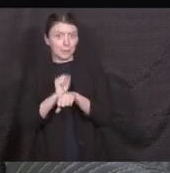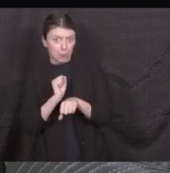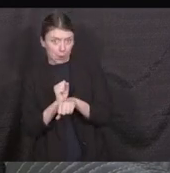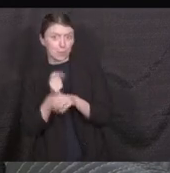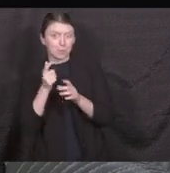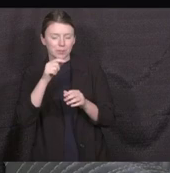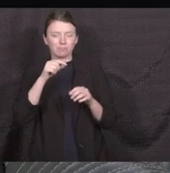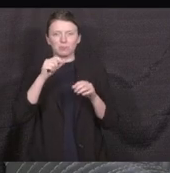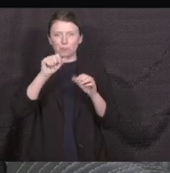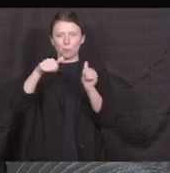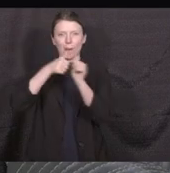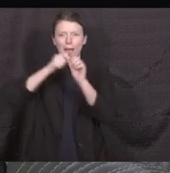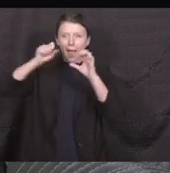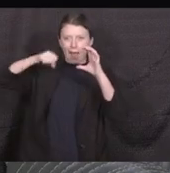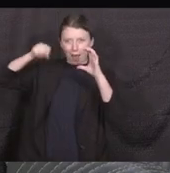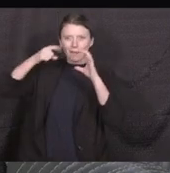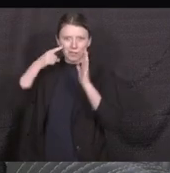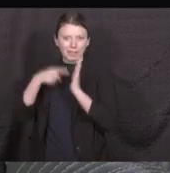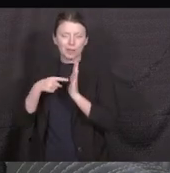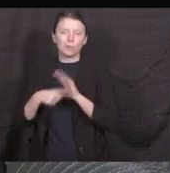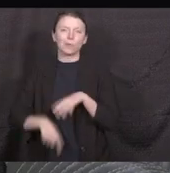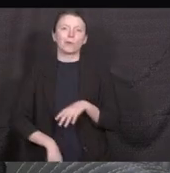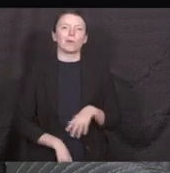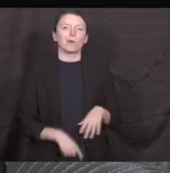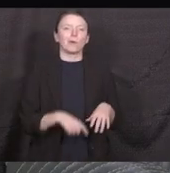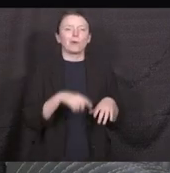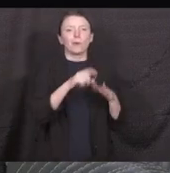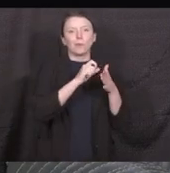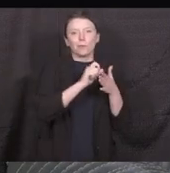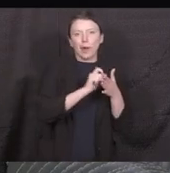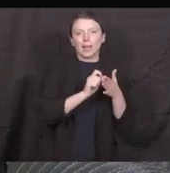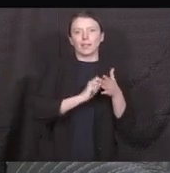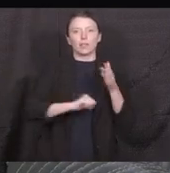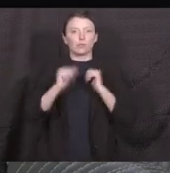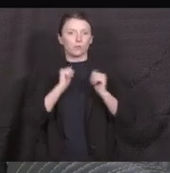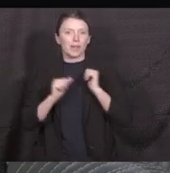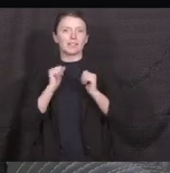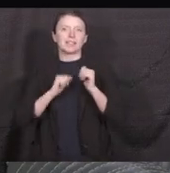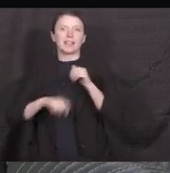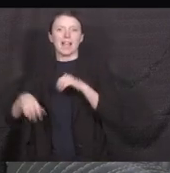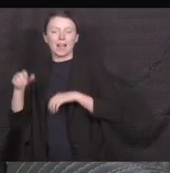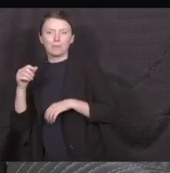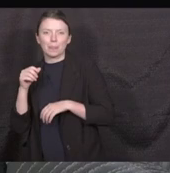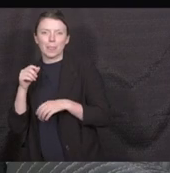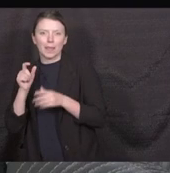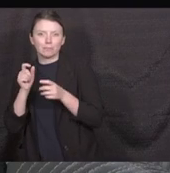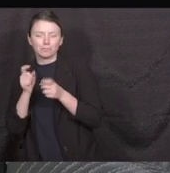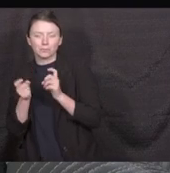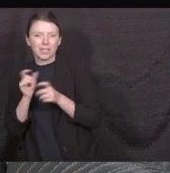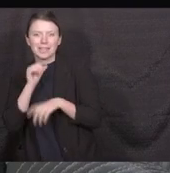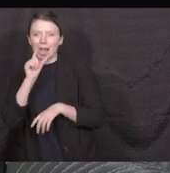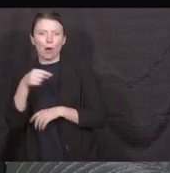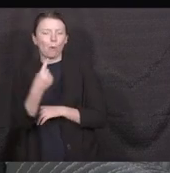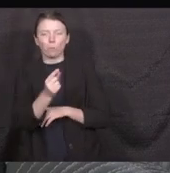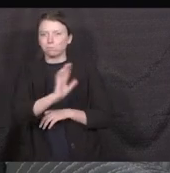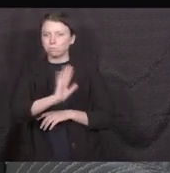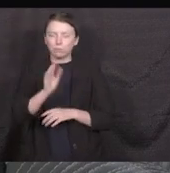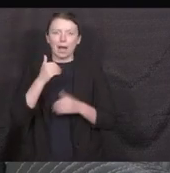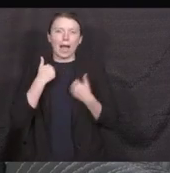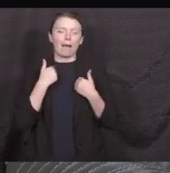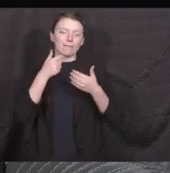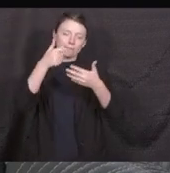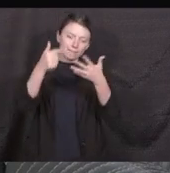most visible jobs, writing, directing, acting, are not the only jobs in Hollywood at all. And there are